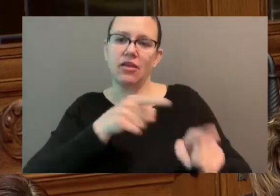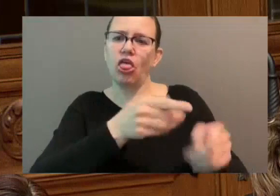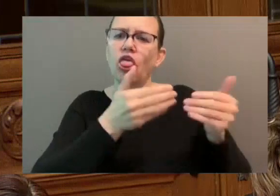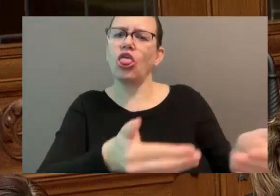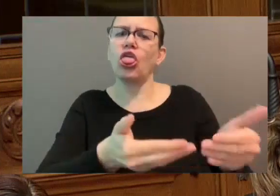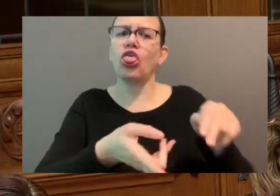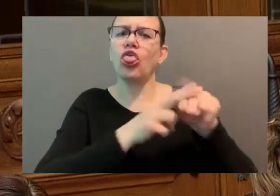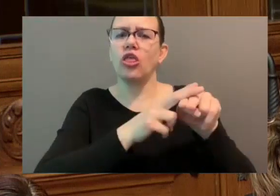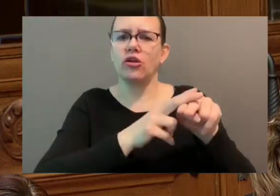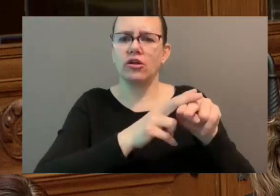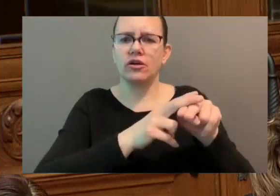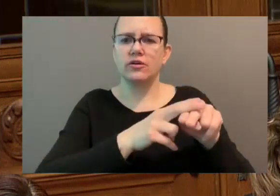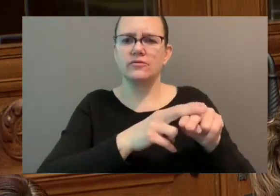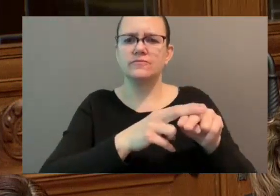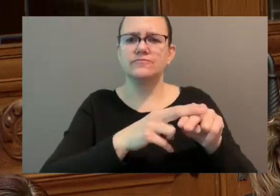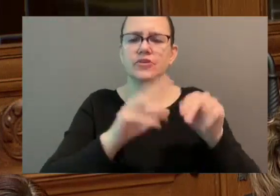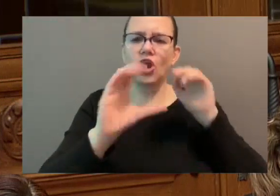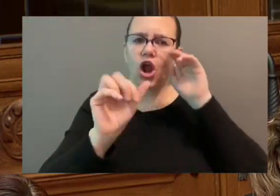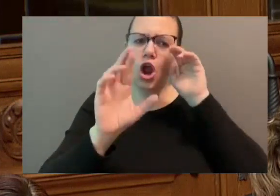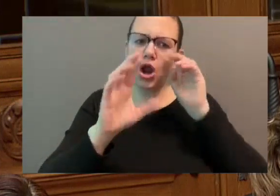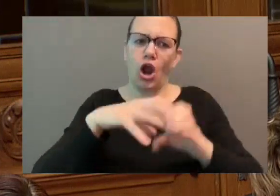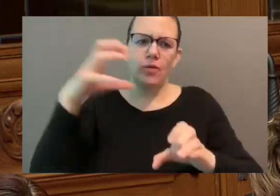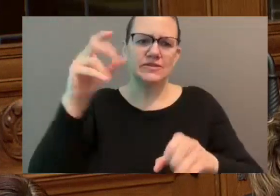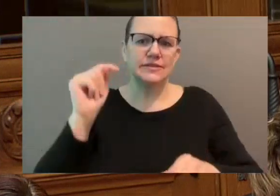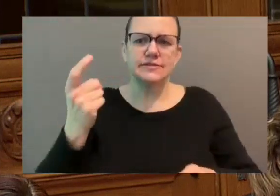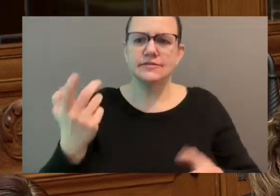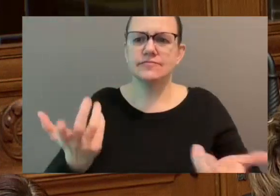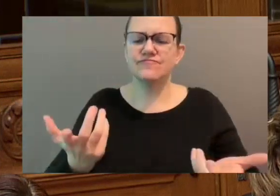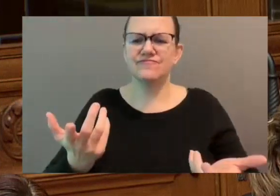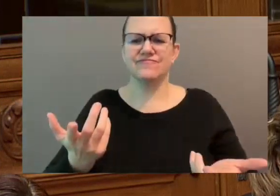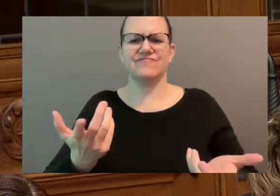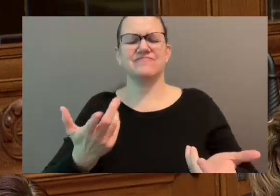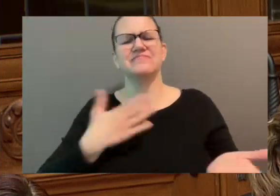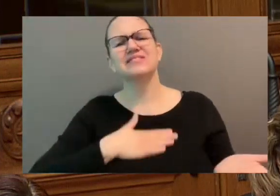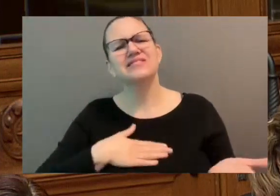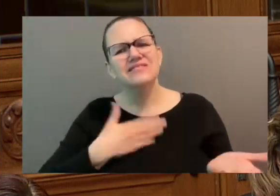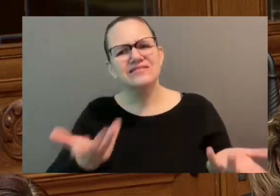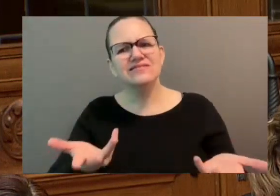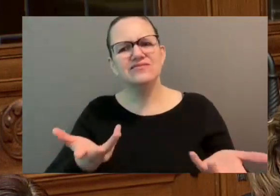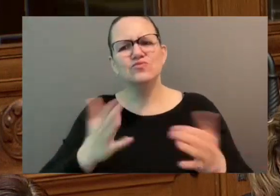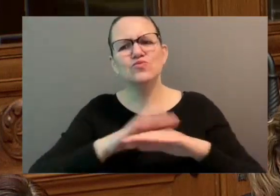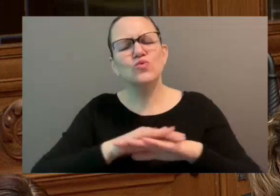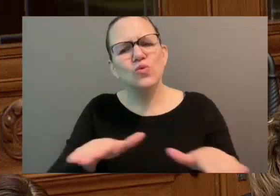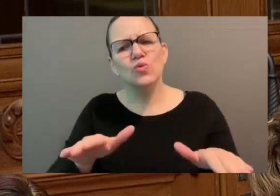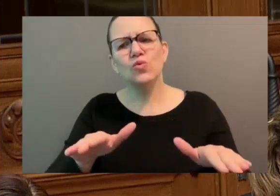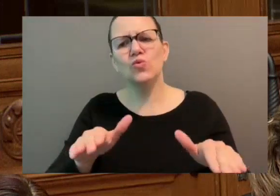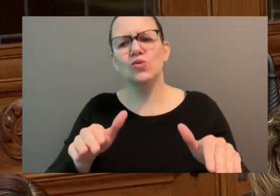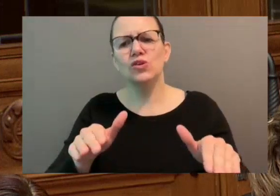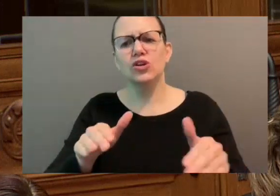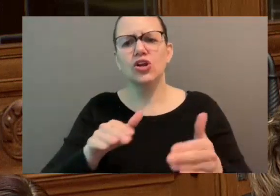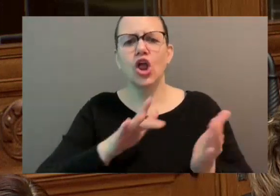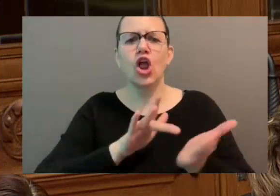money not be extorted by NDP consultants and grifters?